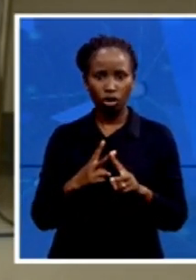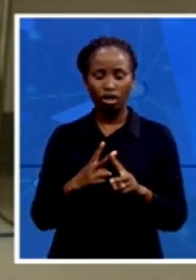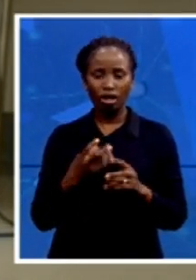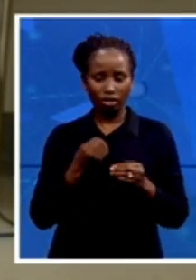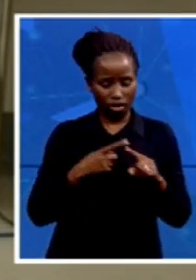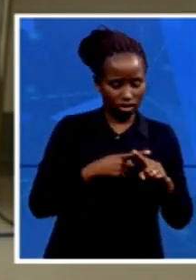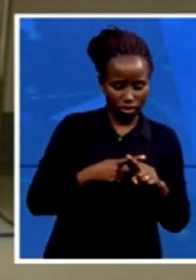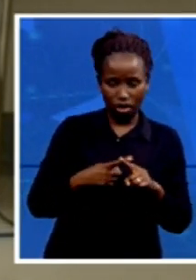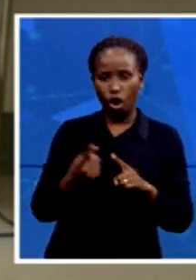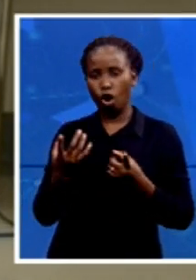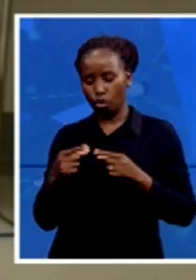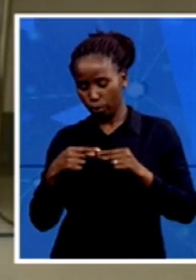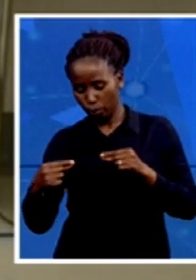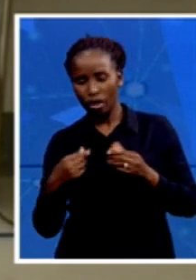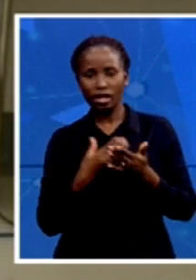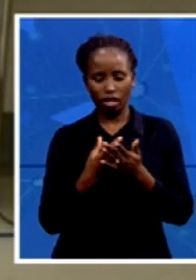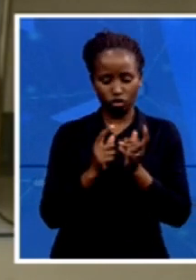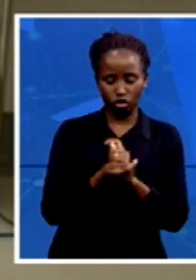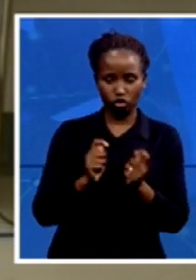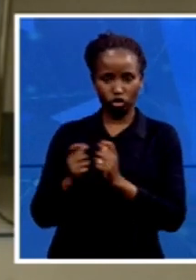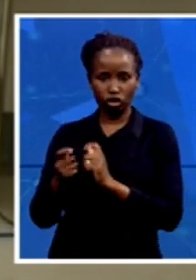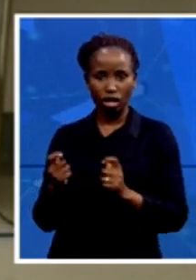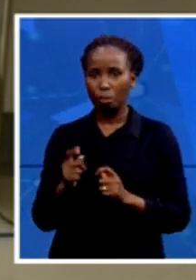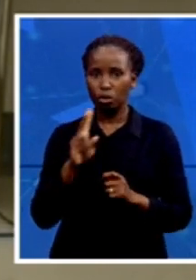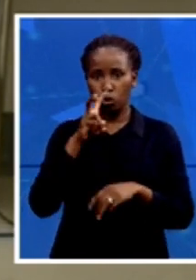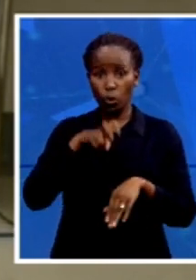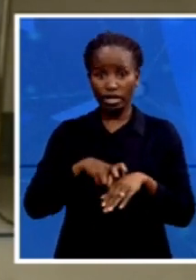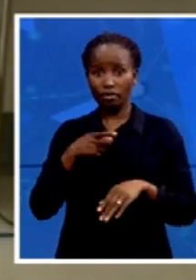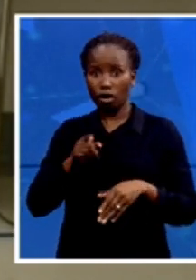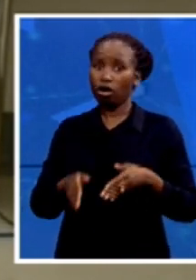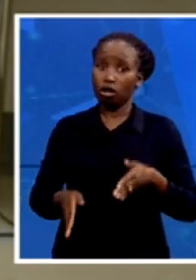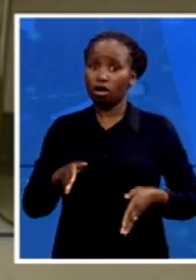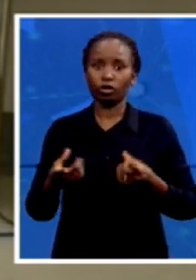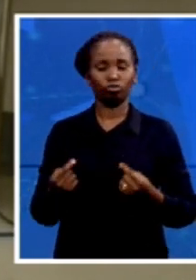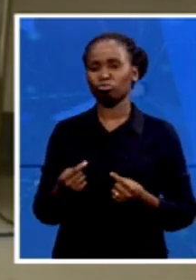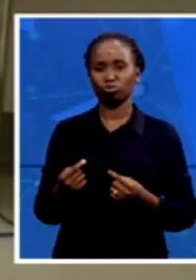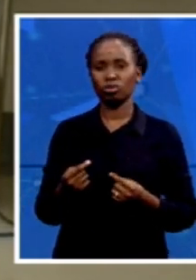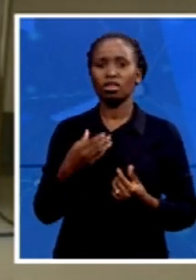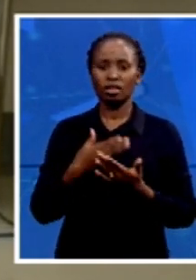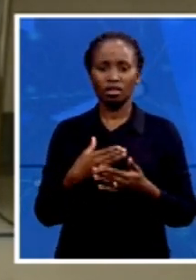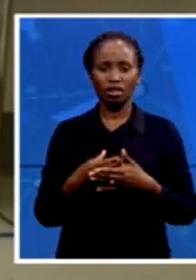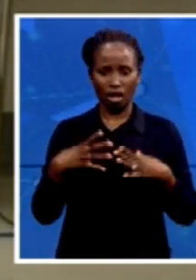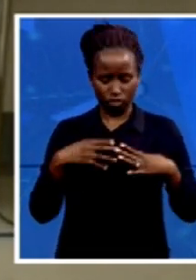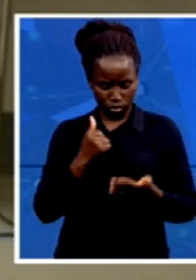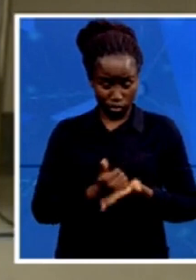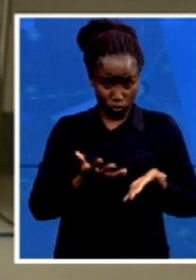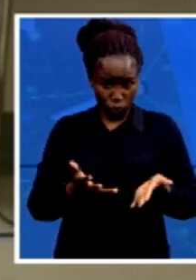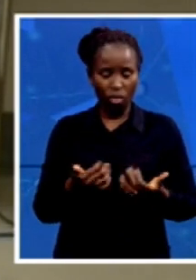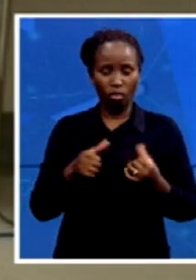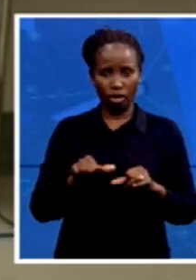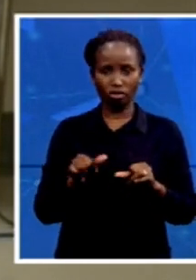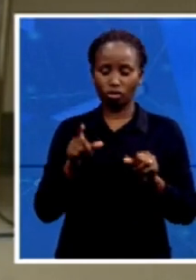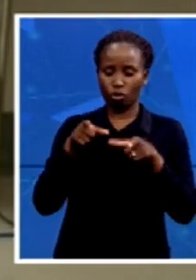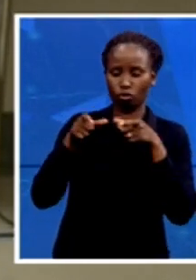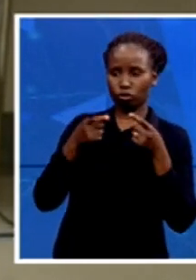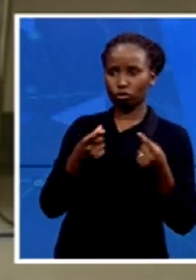don't necessarily have to be fully scrubbed for the procedure. You can just wear your normal scrub without essentially scrubbing, because it's sort of essentially a